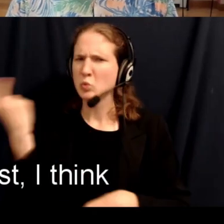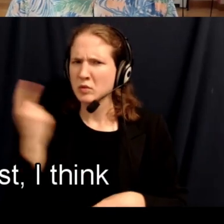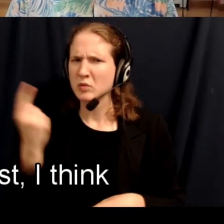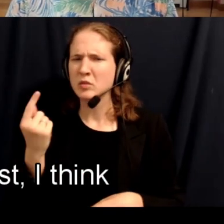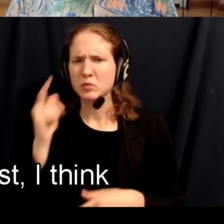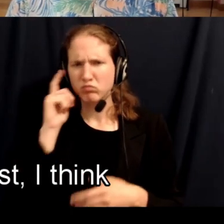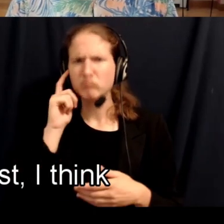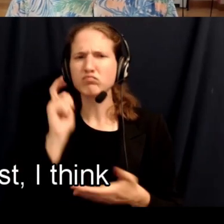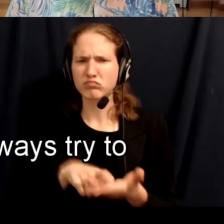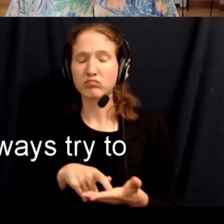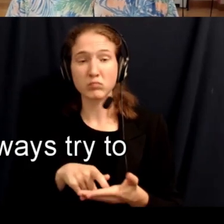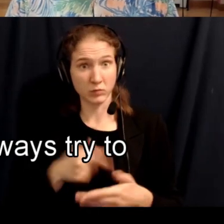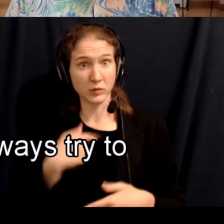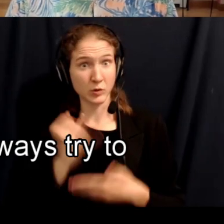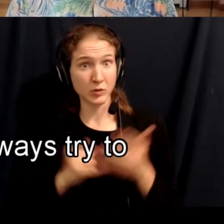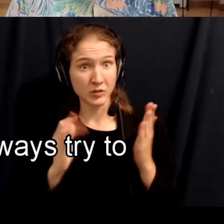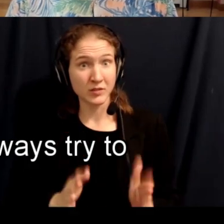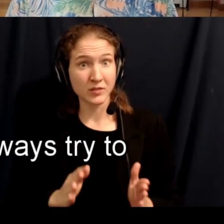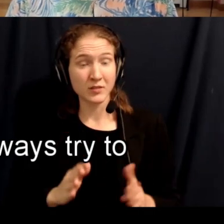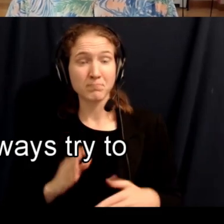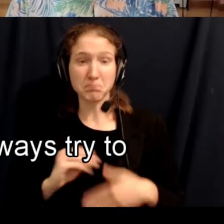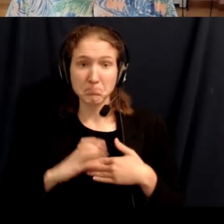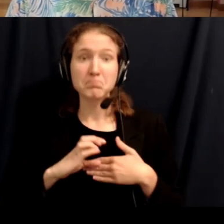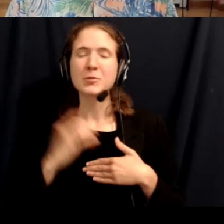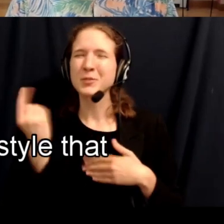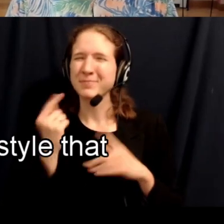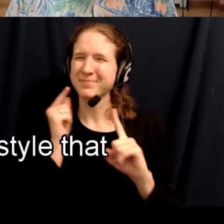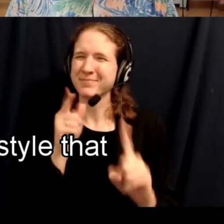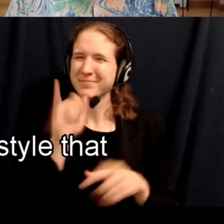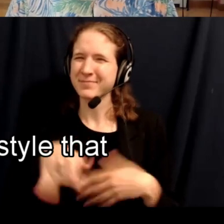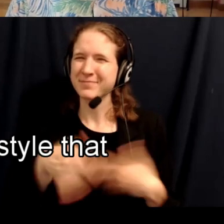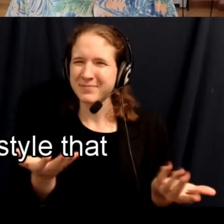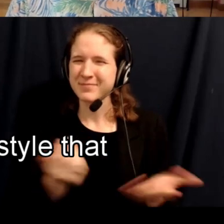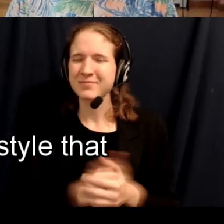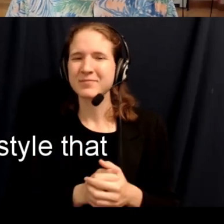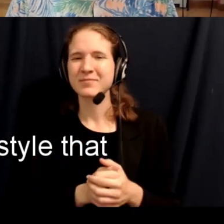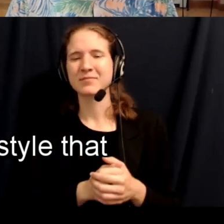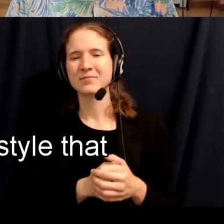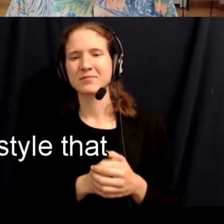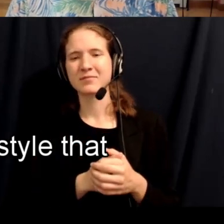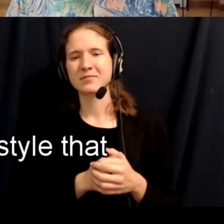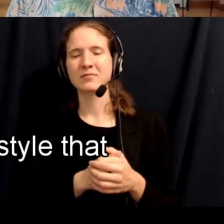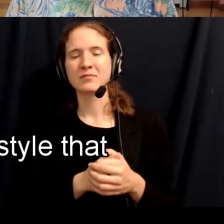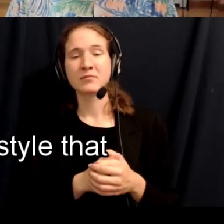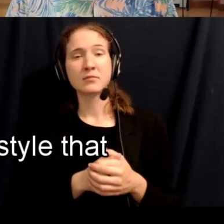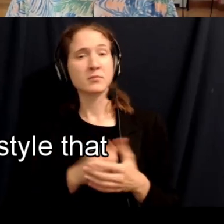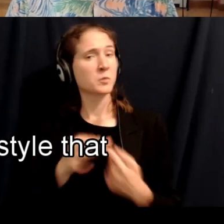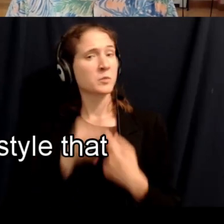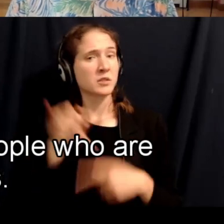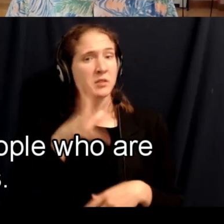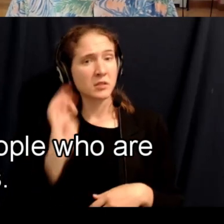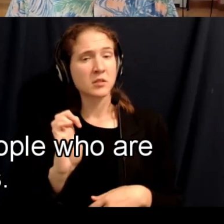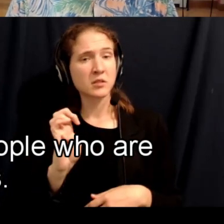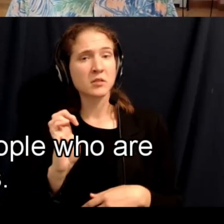Which, again, as an artist, I think that's really what you always try to achieve, Or is that's to have a distinctive style that stands